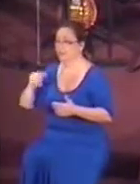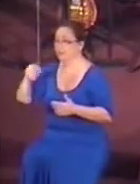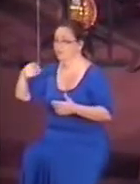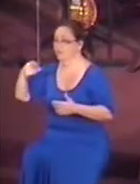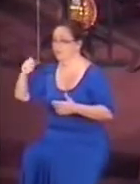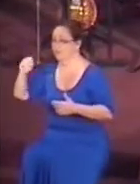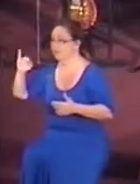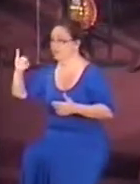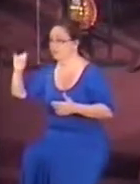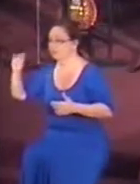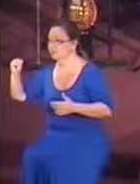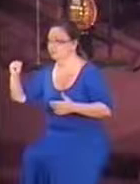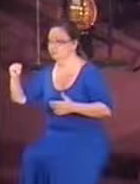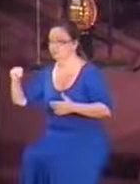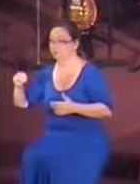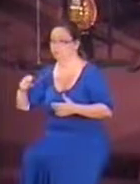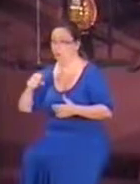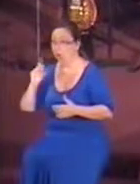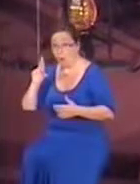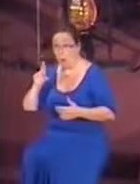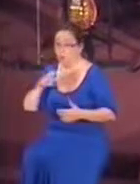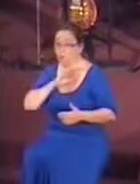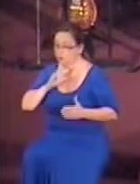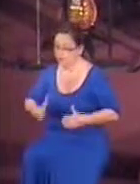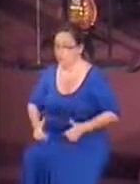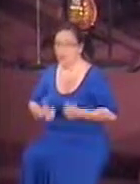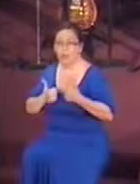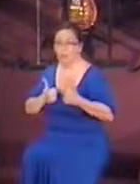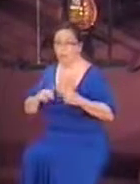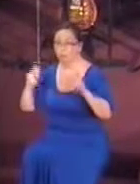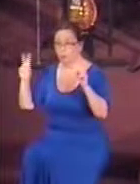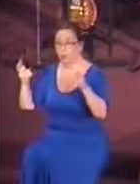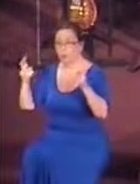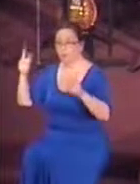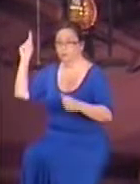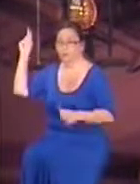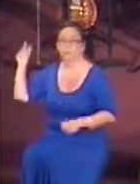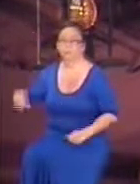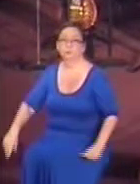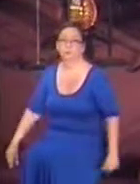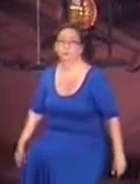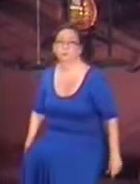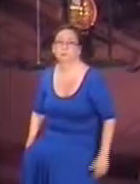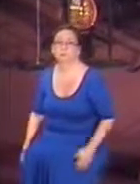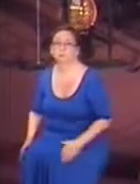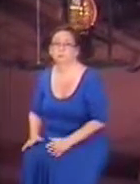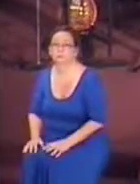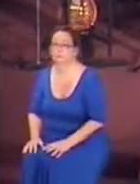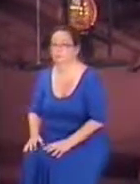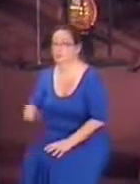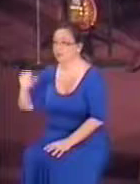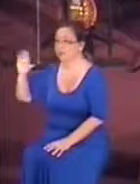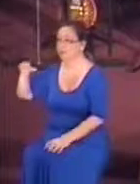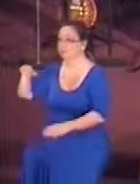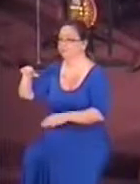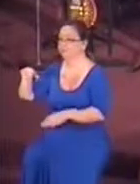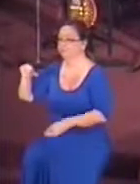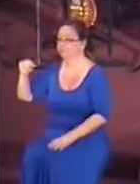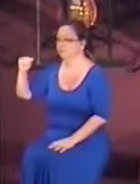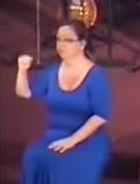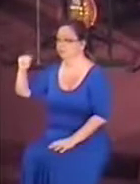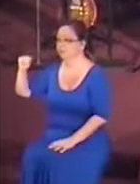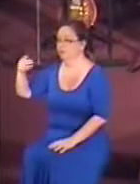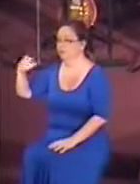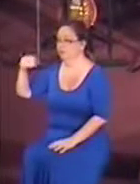alone Christianity. Let me give you a couple quotes. Atheist J.L. Mackey, full-throttle atheist, not a Christian, doesn't believe